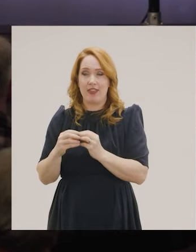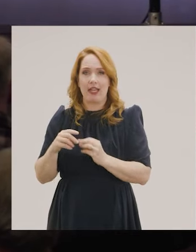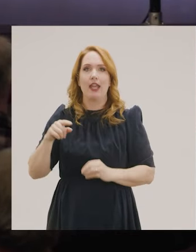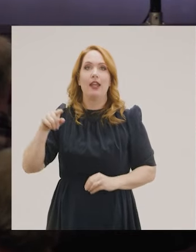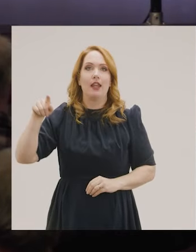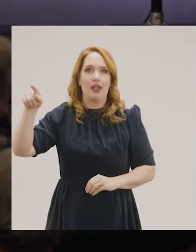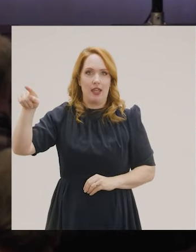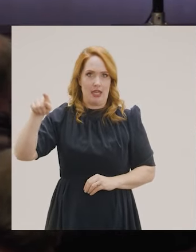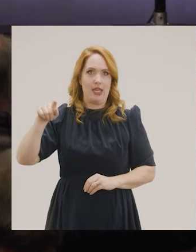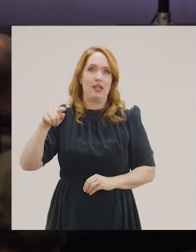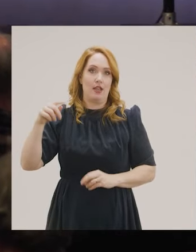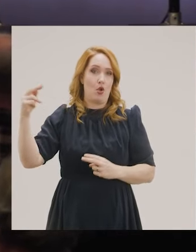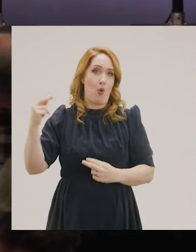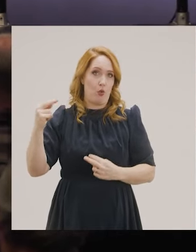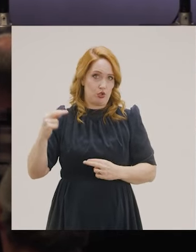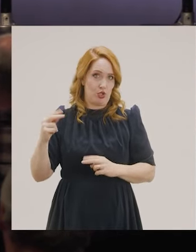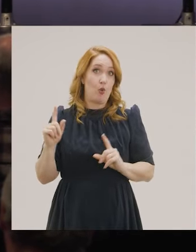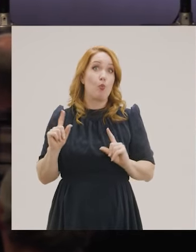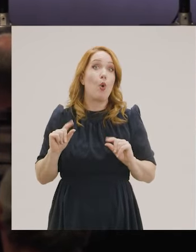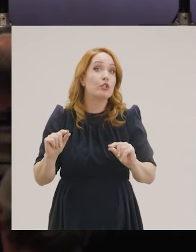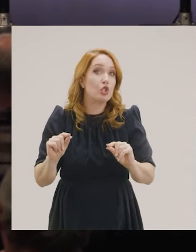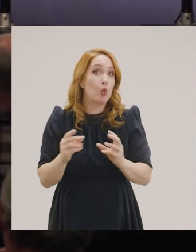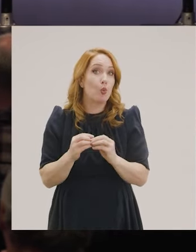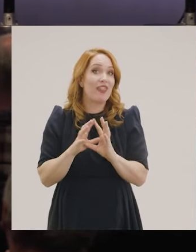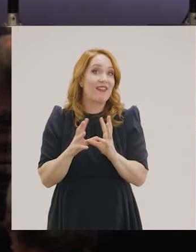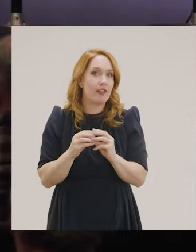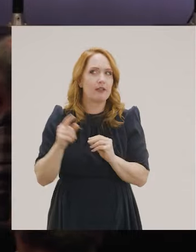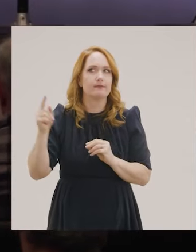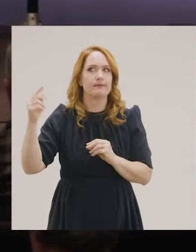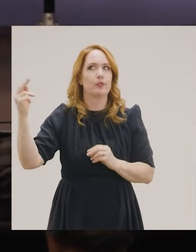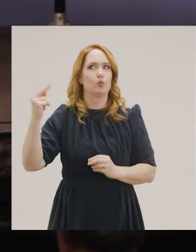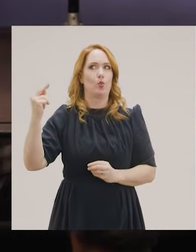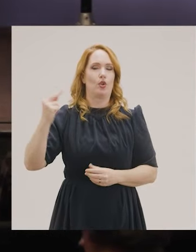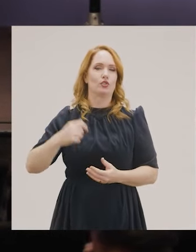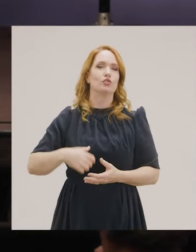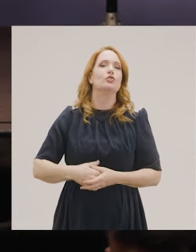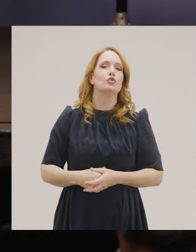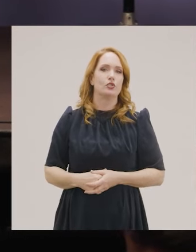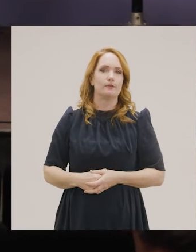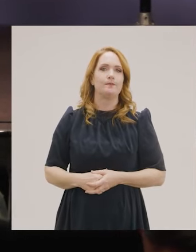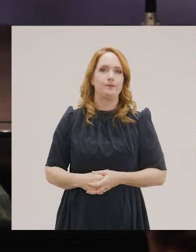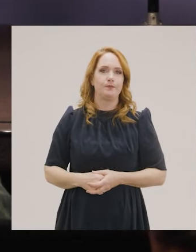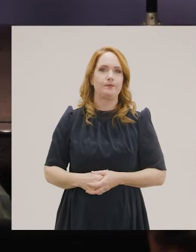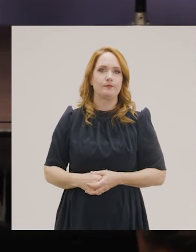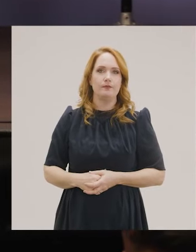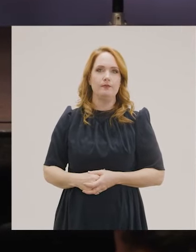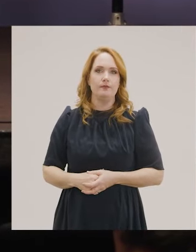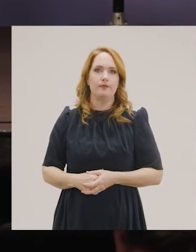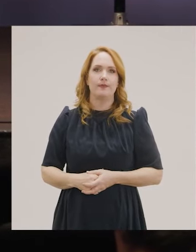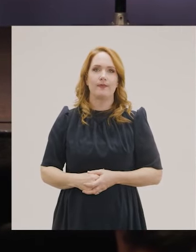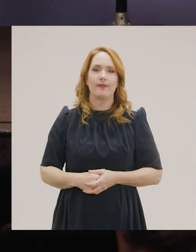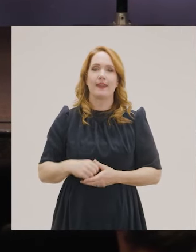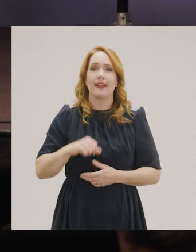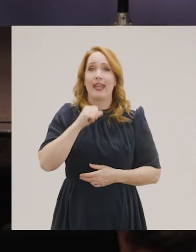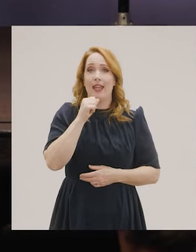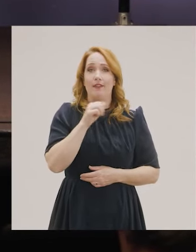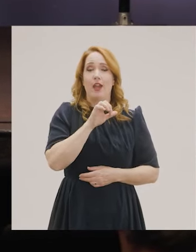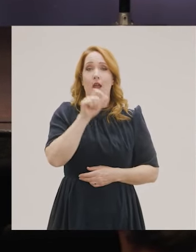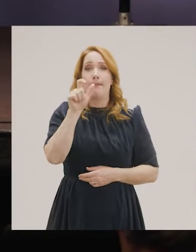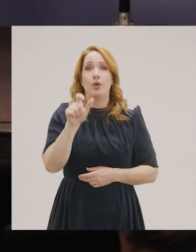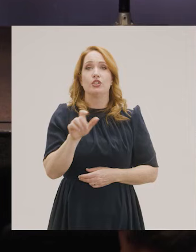it all comes from God, and God does hold us accountable with what we do for it. And it is the sign of